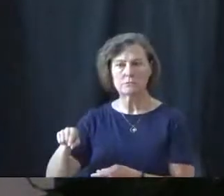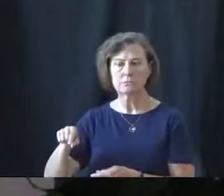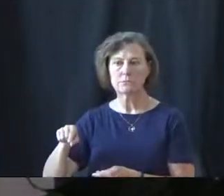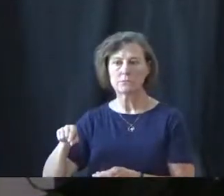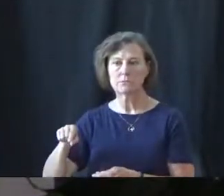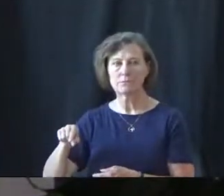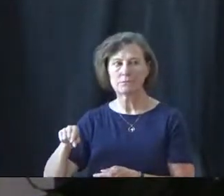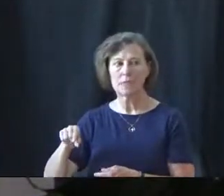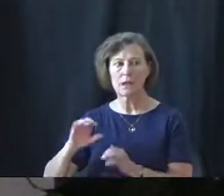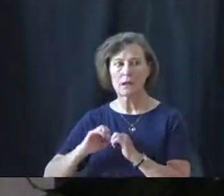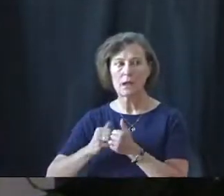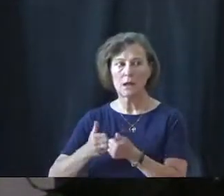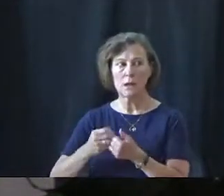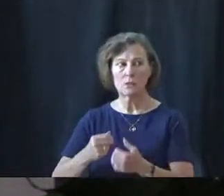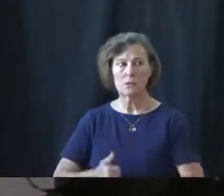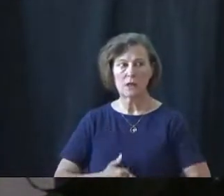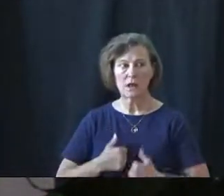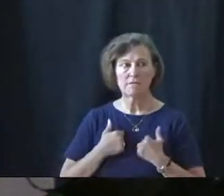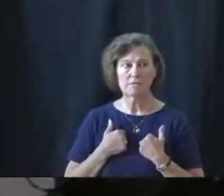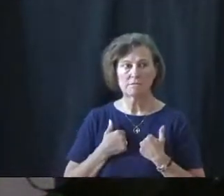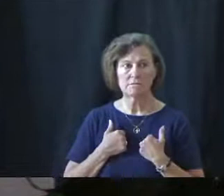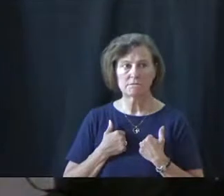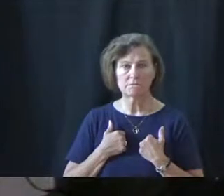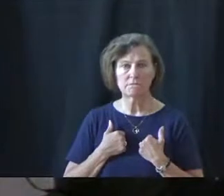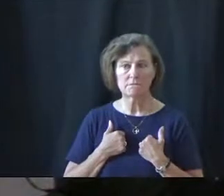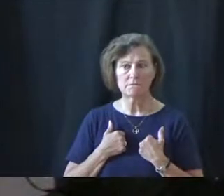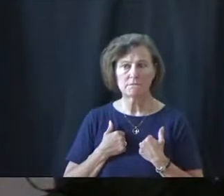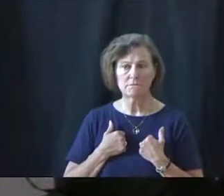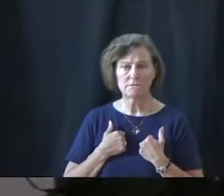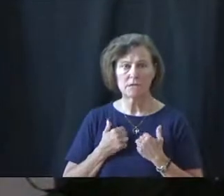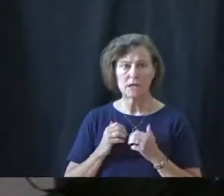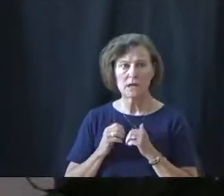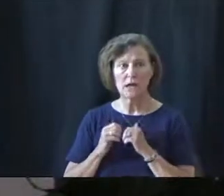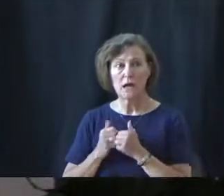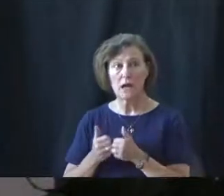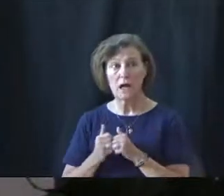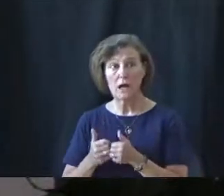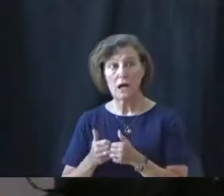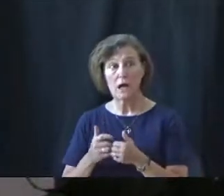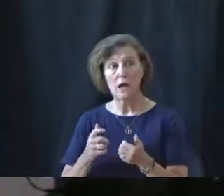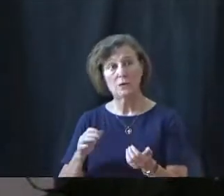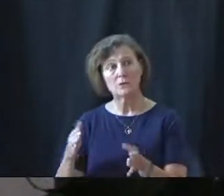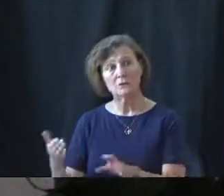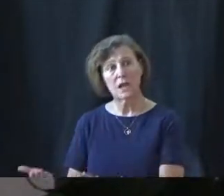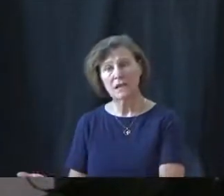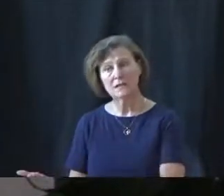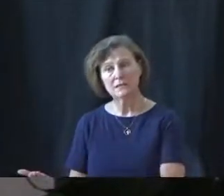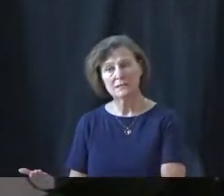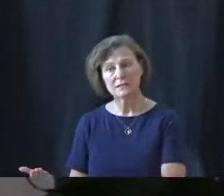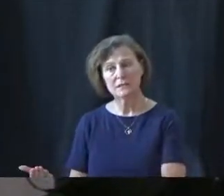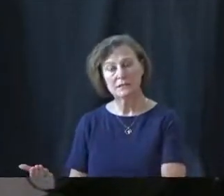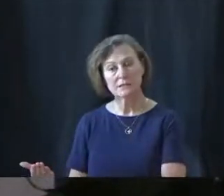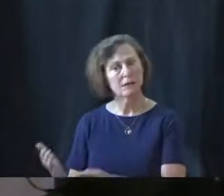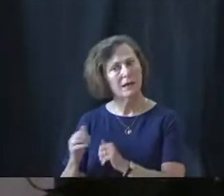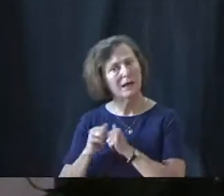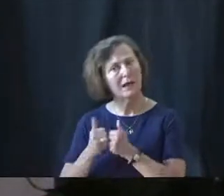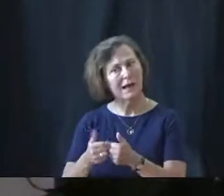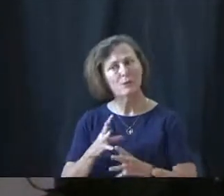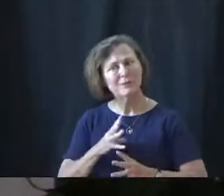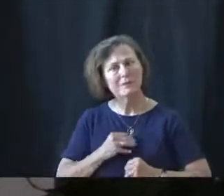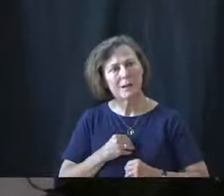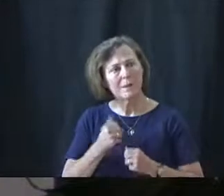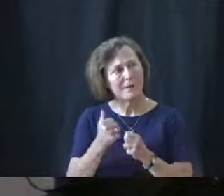how to live, how to die, how to accept that everyone